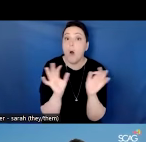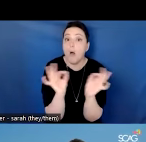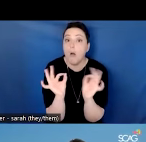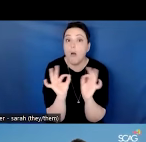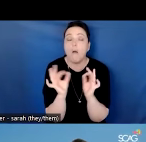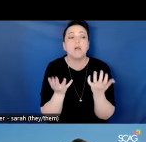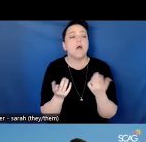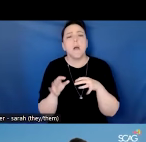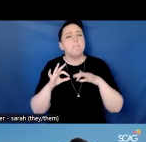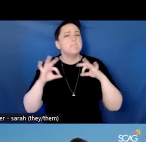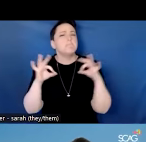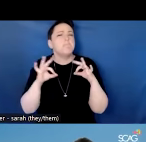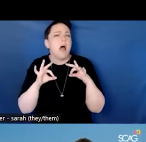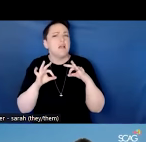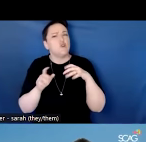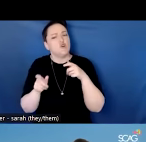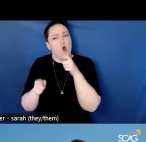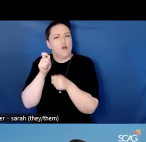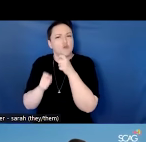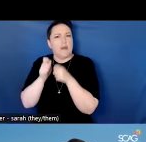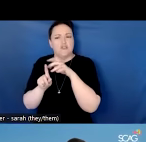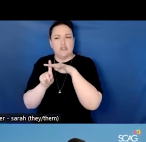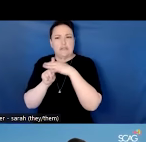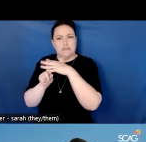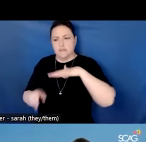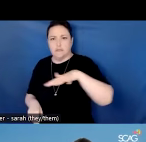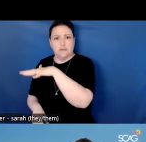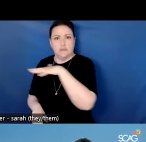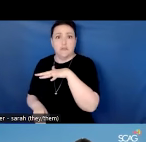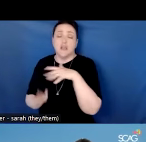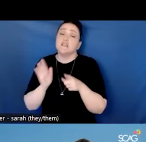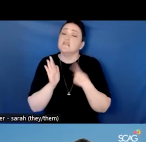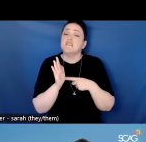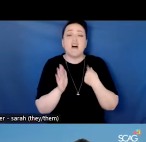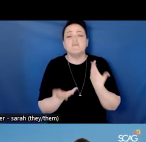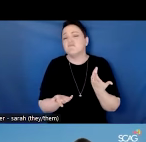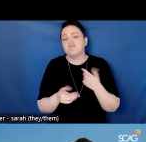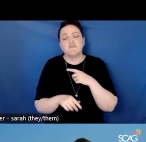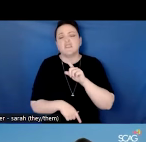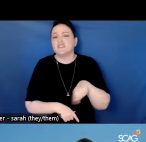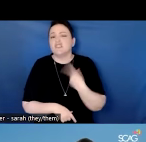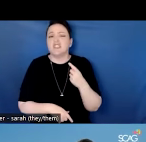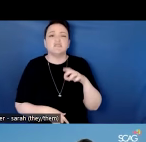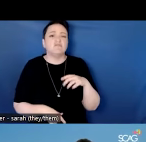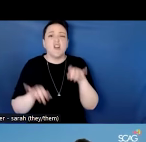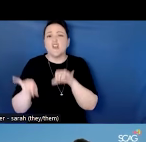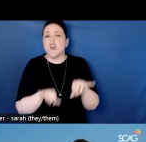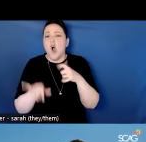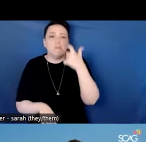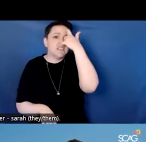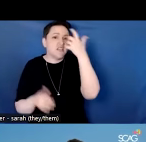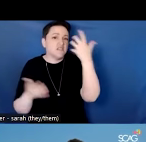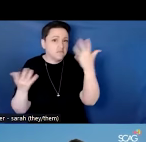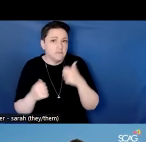minor alteration to the physical environment. Some are just based on common sense. There are 2 things I'd like to point out